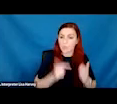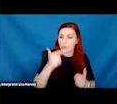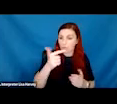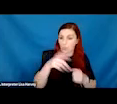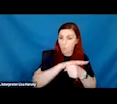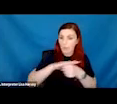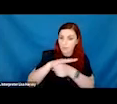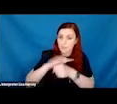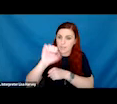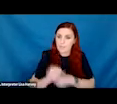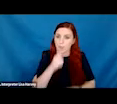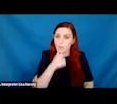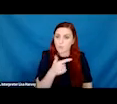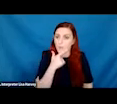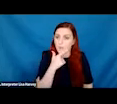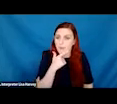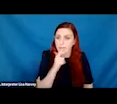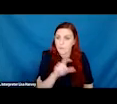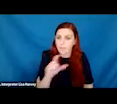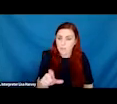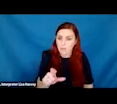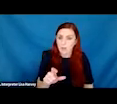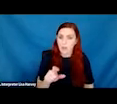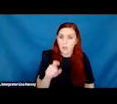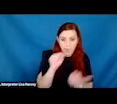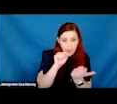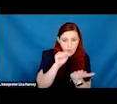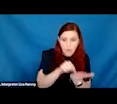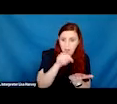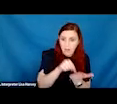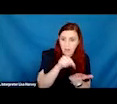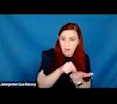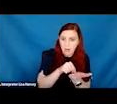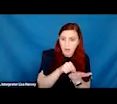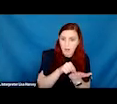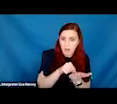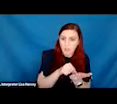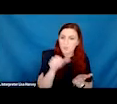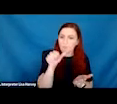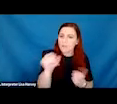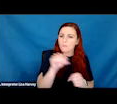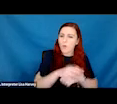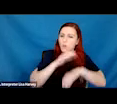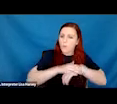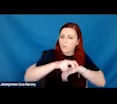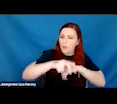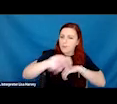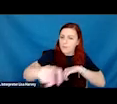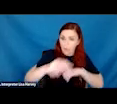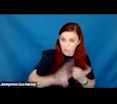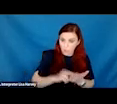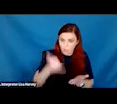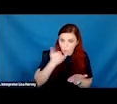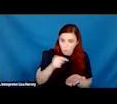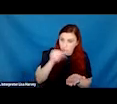County. With Button, you can use your mobile phone to virtually press the pedestrian crossing button. This is of